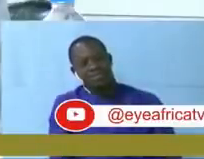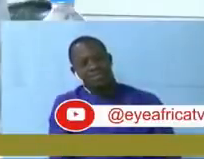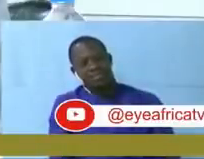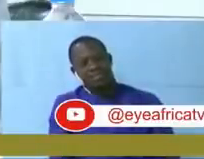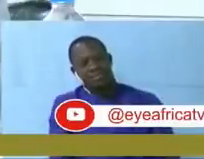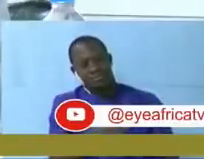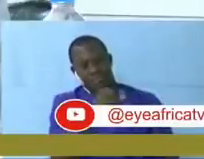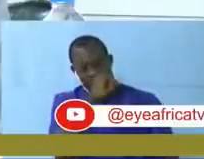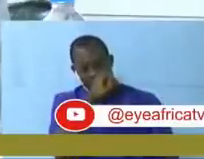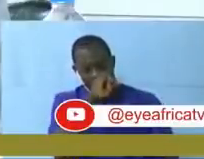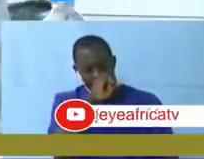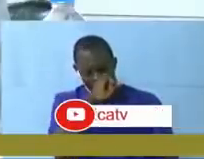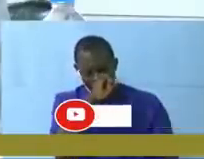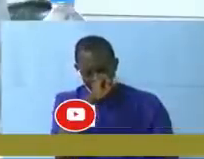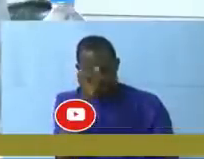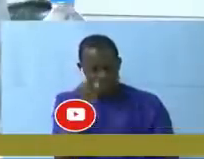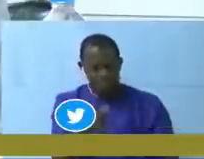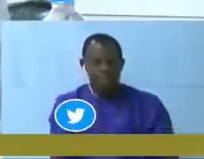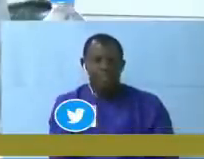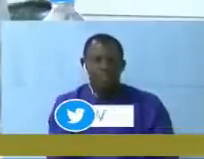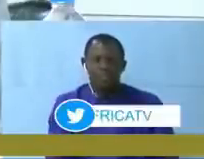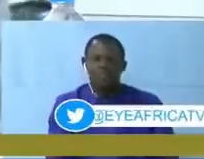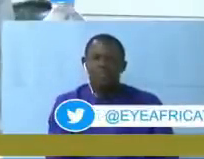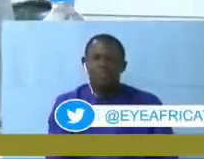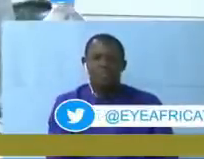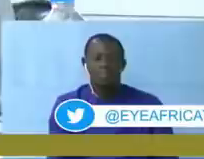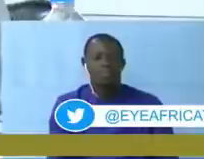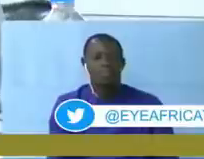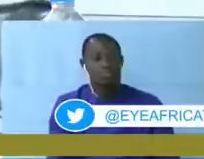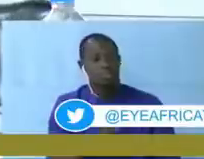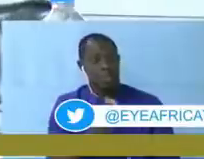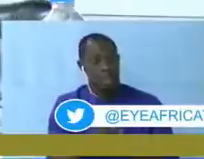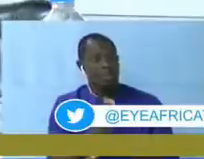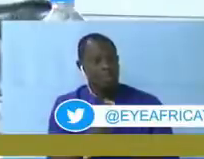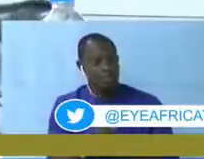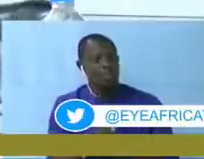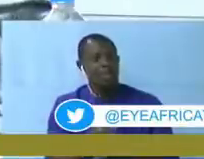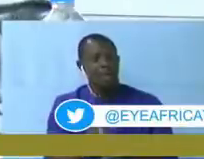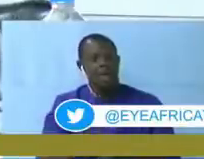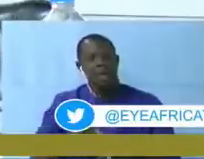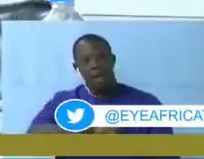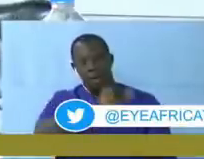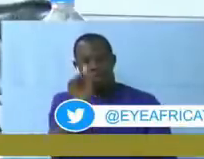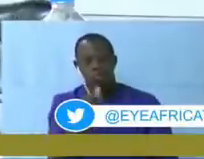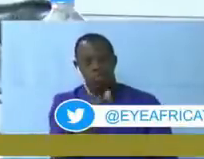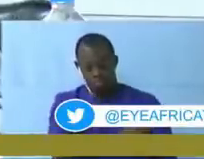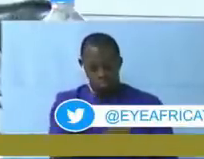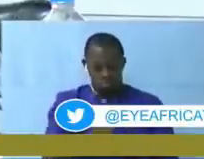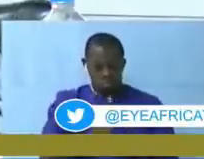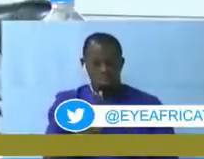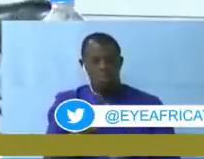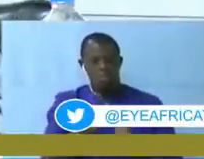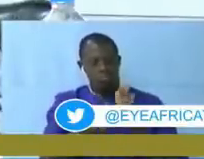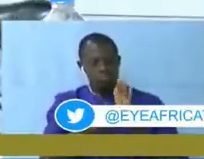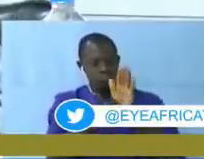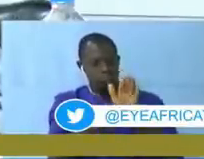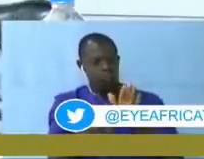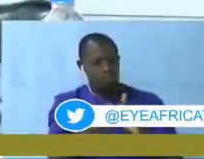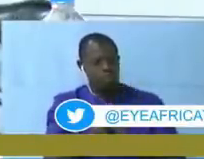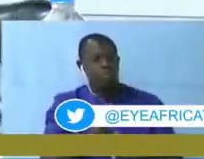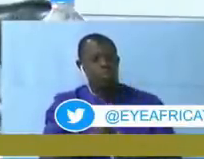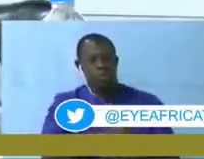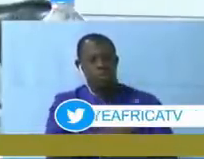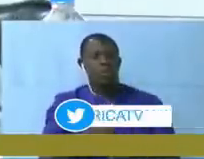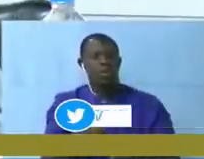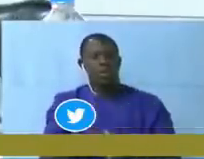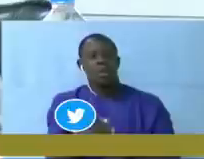it bunta bo xamne lu ko neex rek mu def. Exactly, and we indicated we were running away from